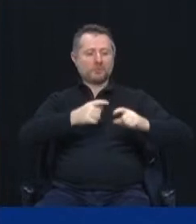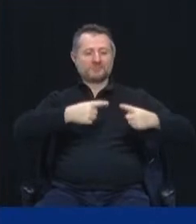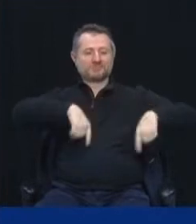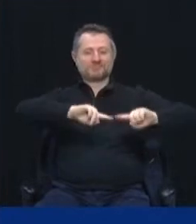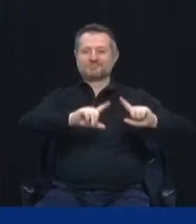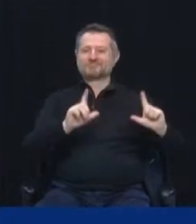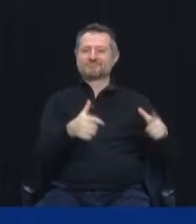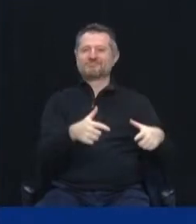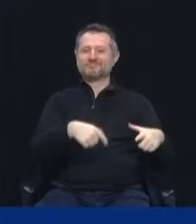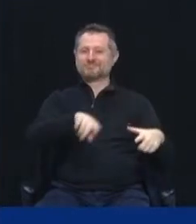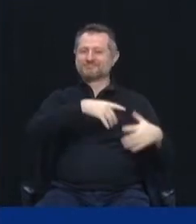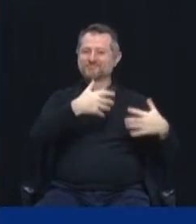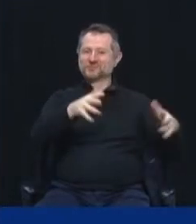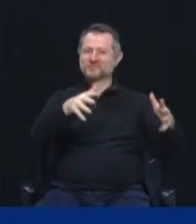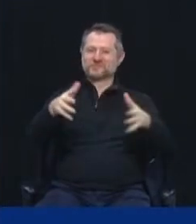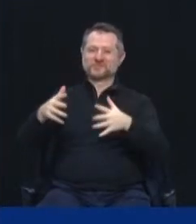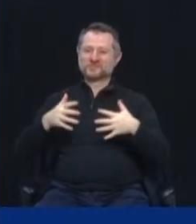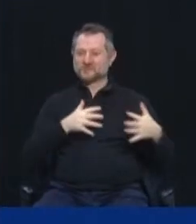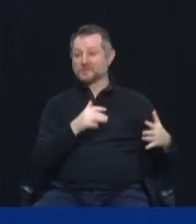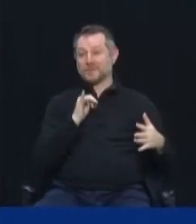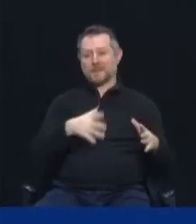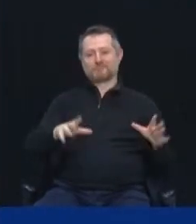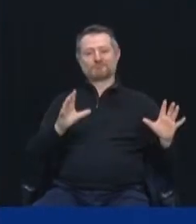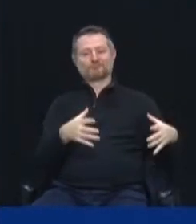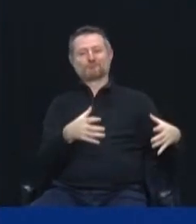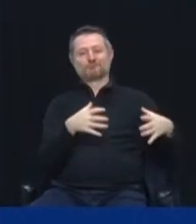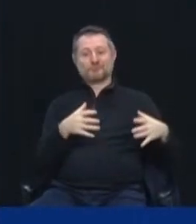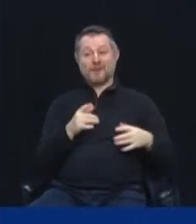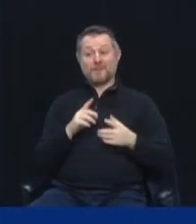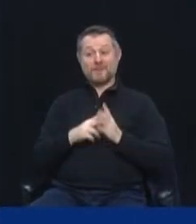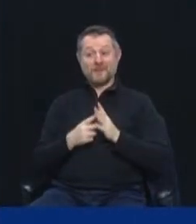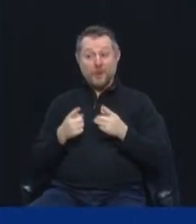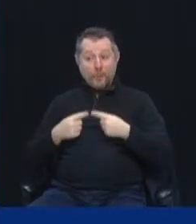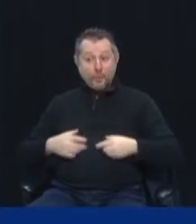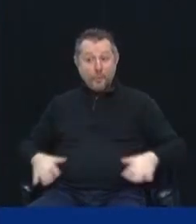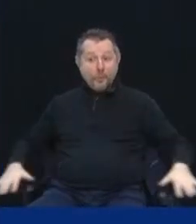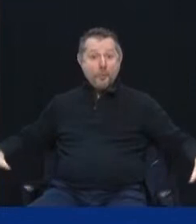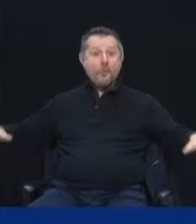That means when we all together as a community